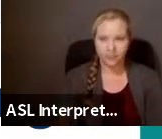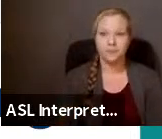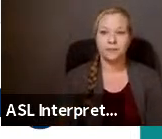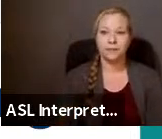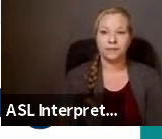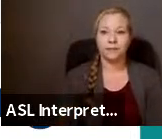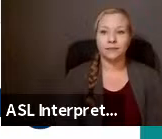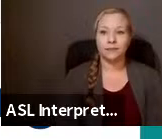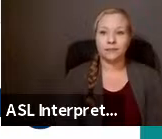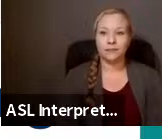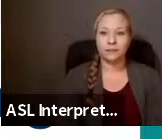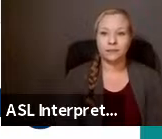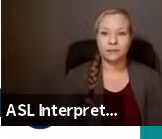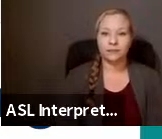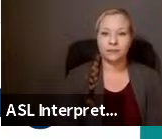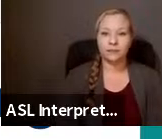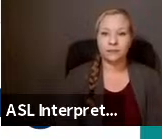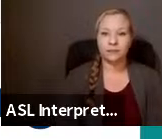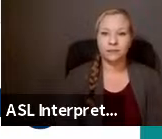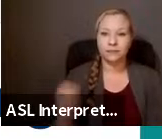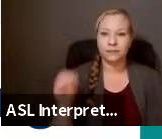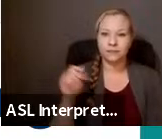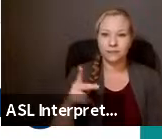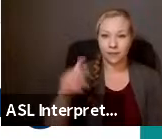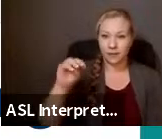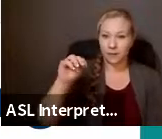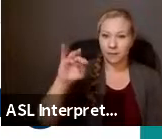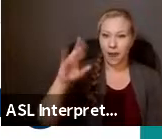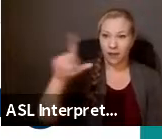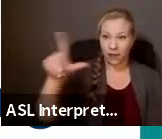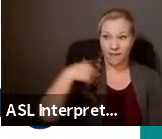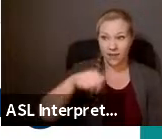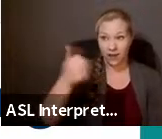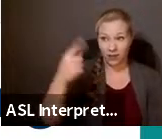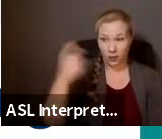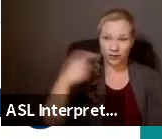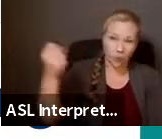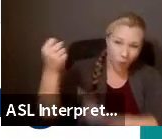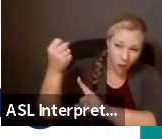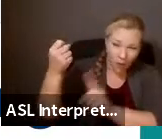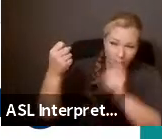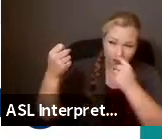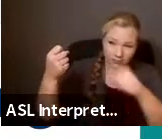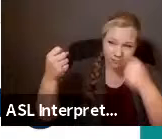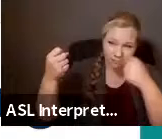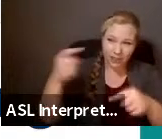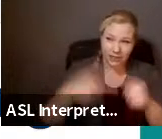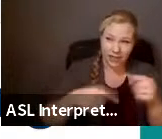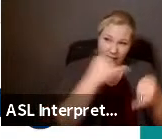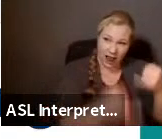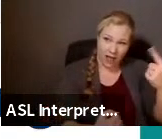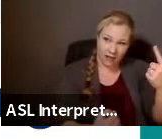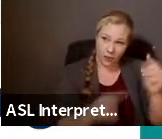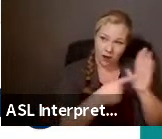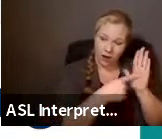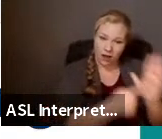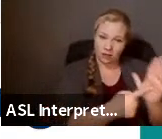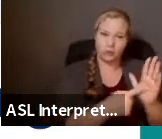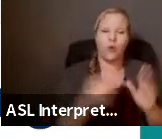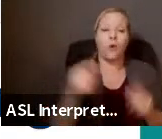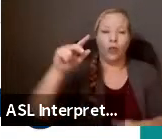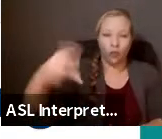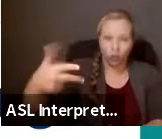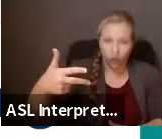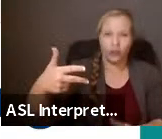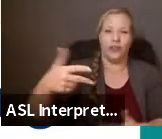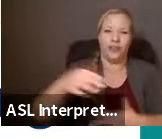Michael, we're going to hold your question till Derek finishes the third option. Is that okay, Michael? Yeah, great. Okay. We'll go to the next